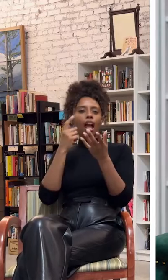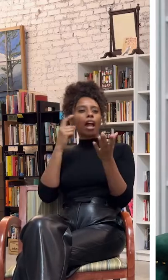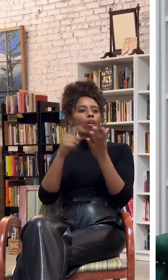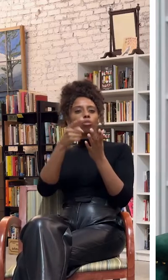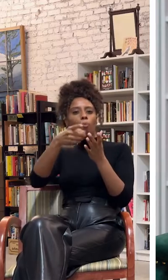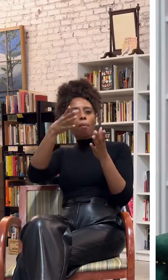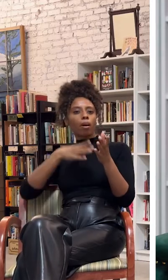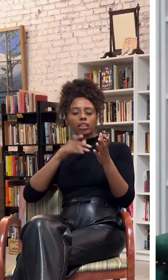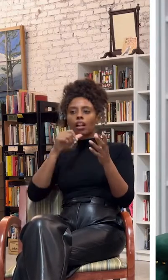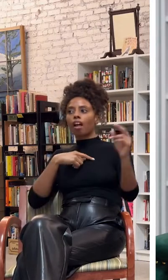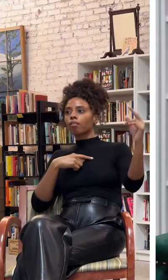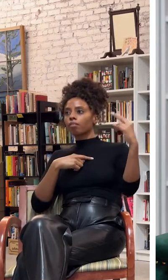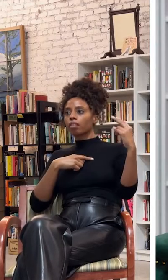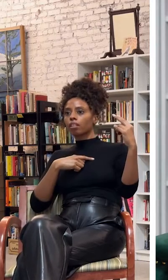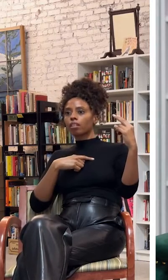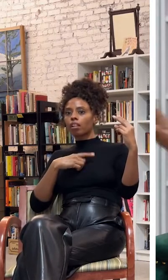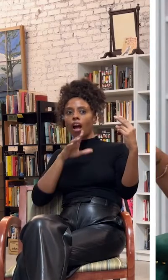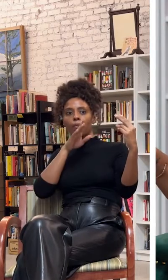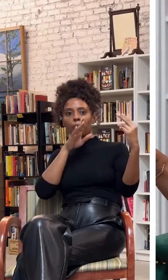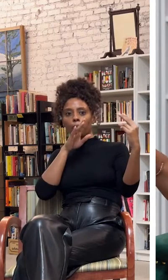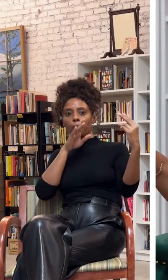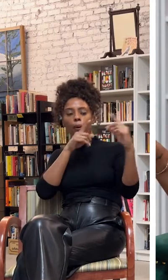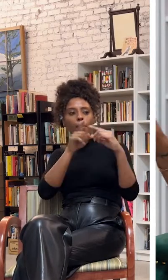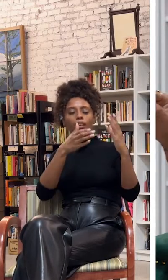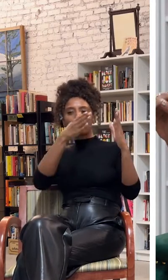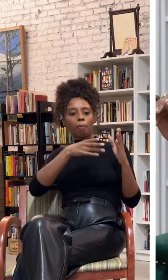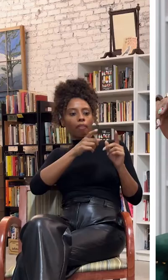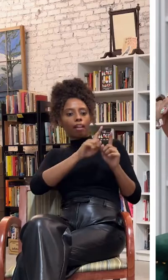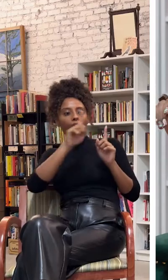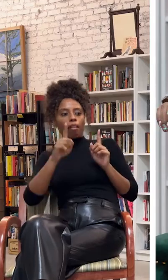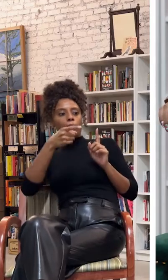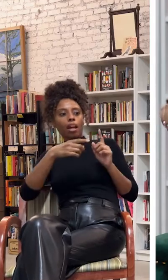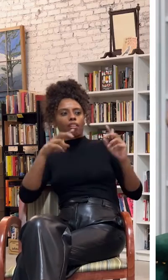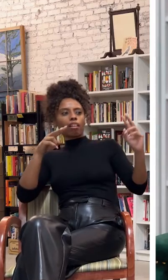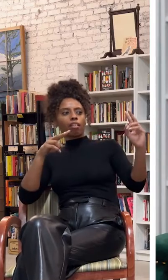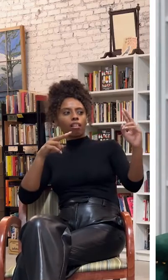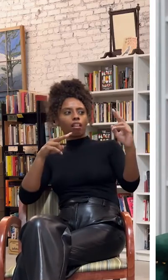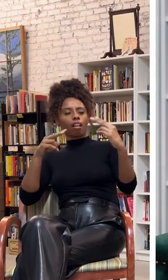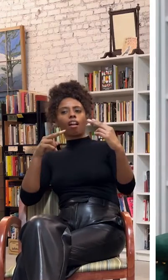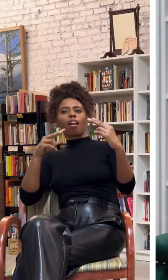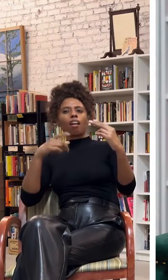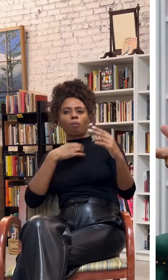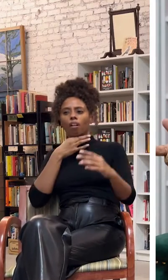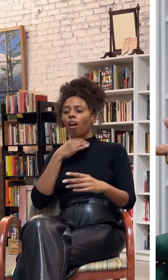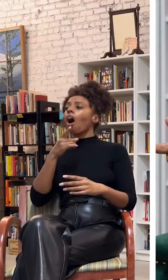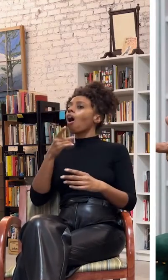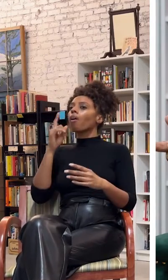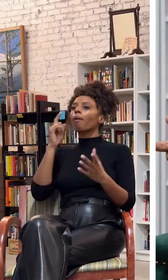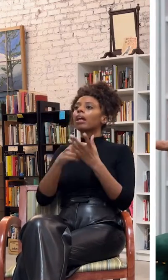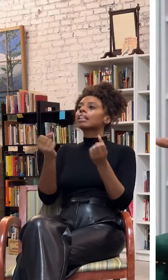this person wasn't looking at me when I was talking. She was looking at somebody next to me. And so I was like, that's curious. And I realized she was